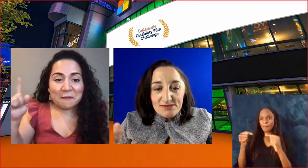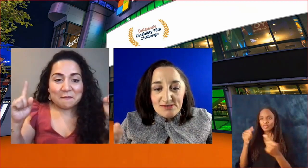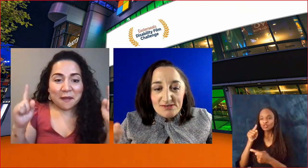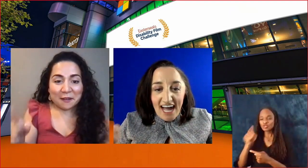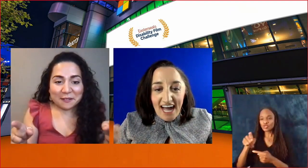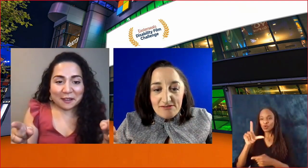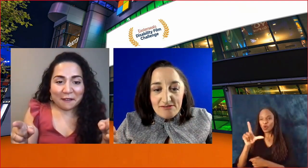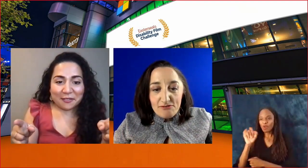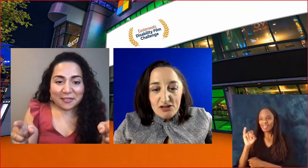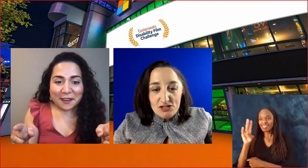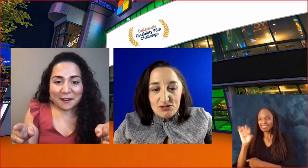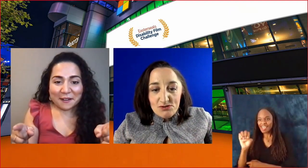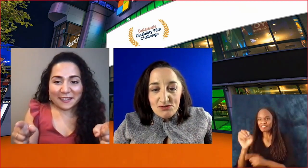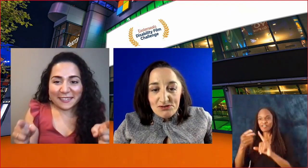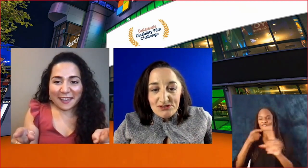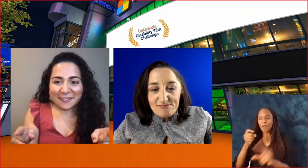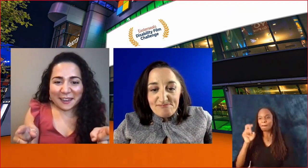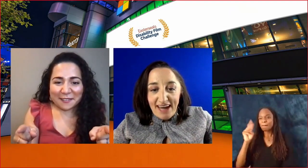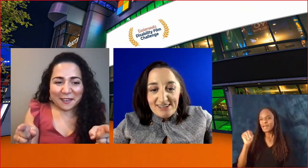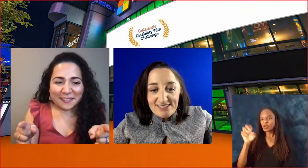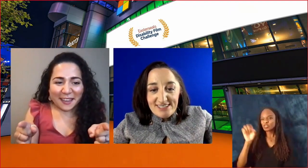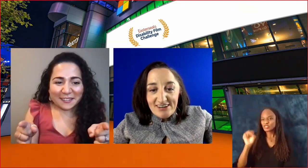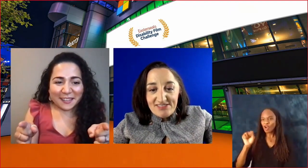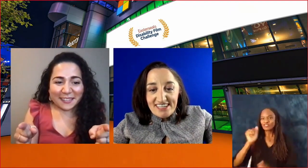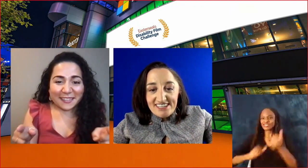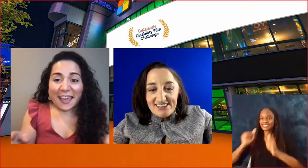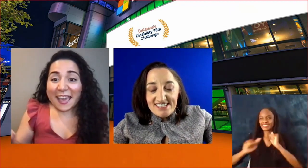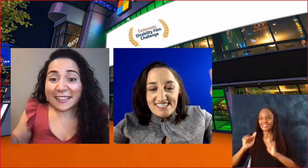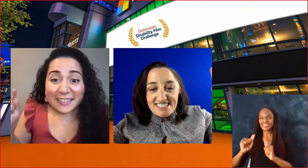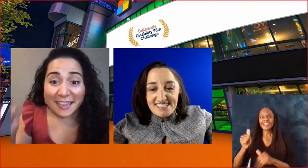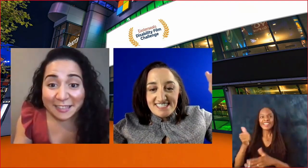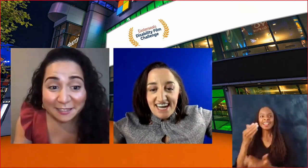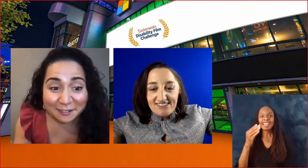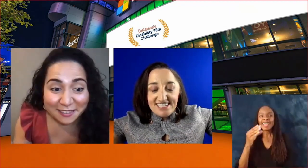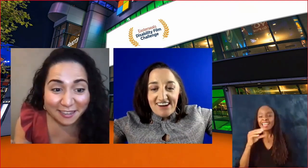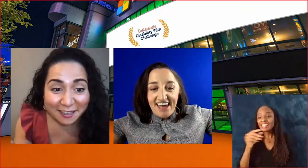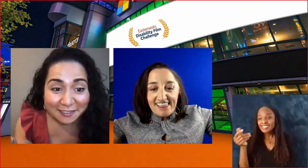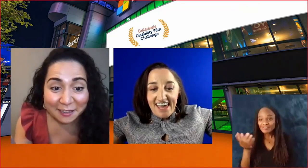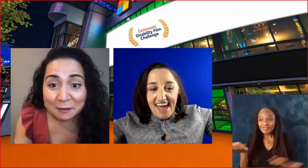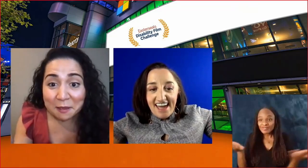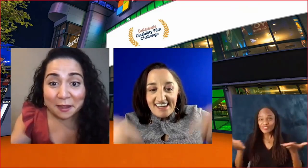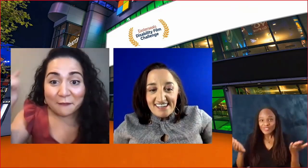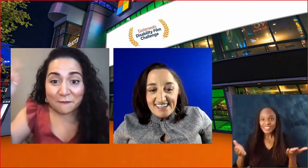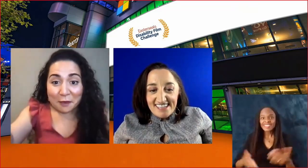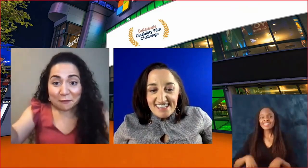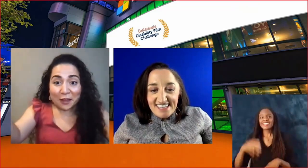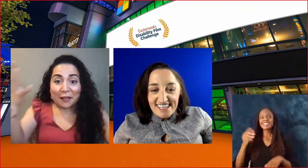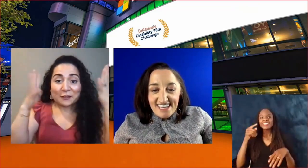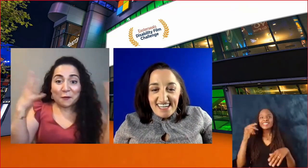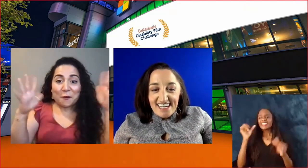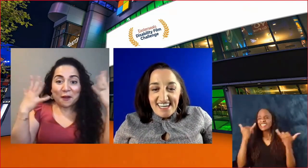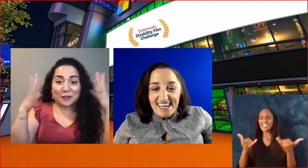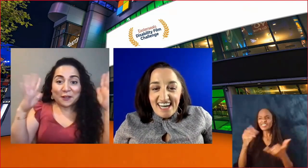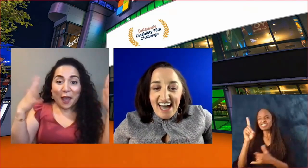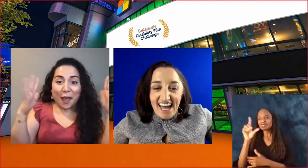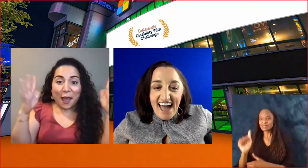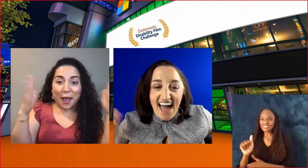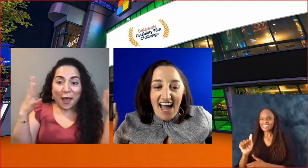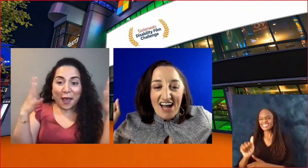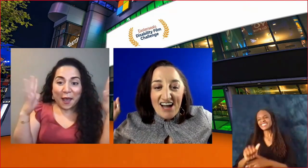Coming live from Microsoft Theater in downtown Los Angeles. Downtown LA. Disability Film Challenge